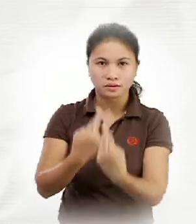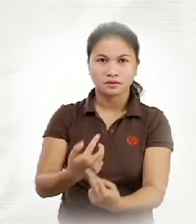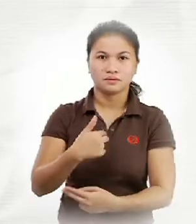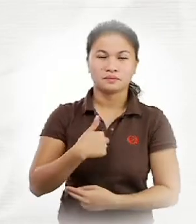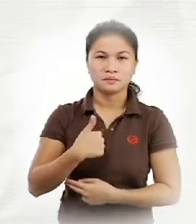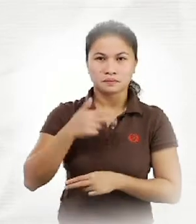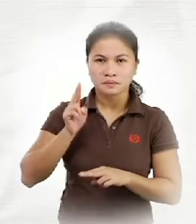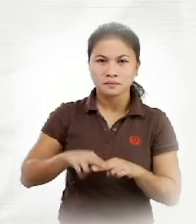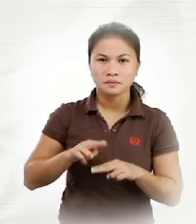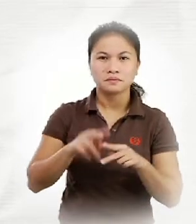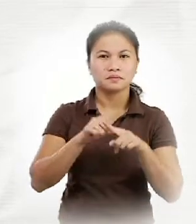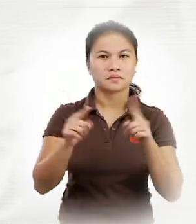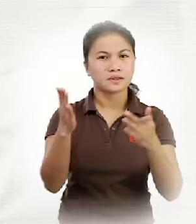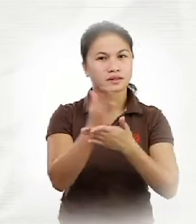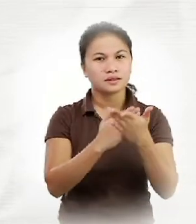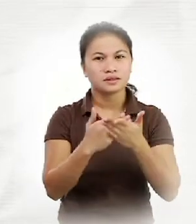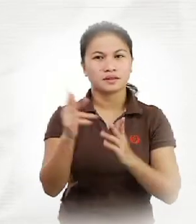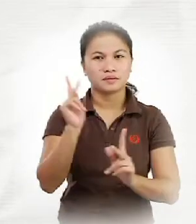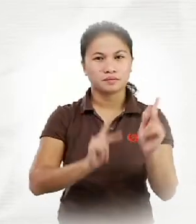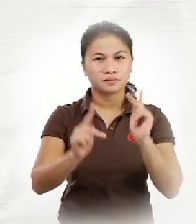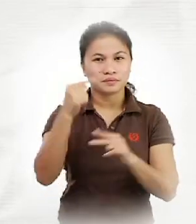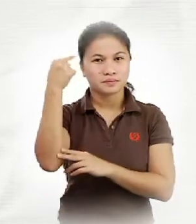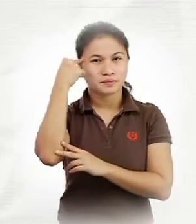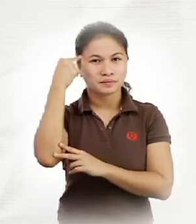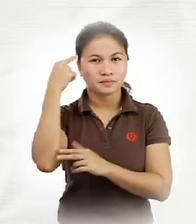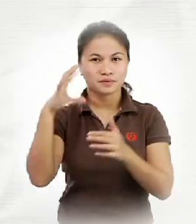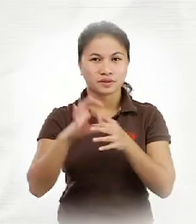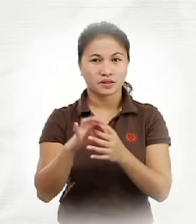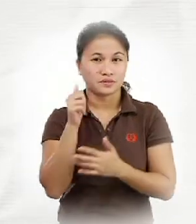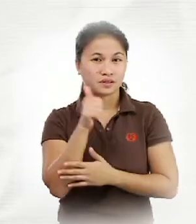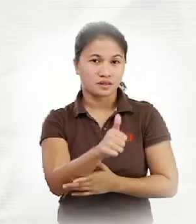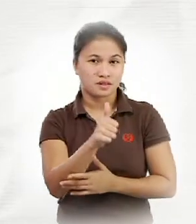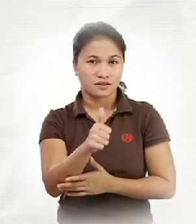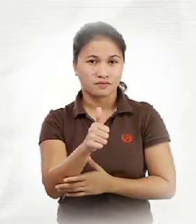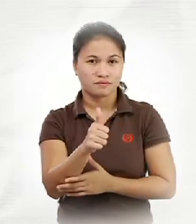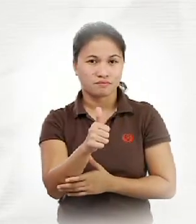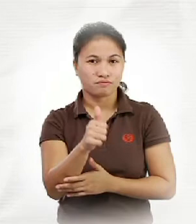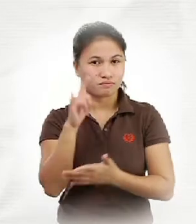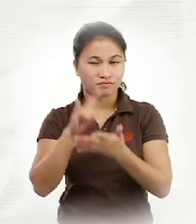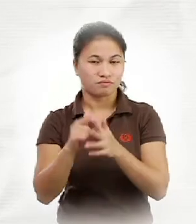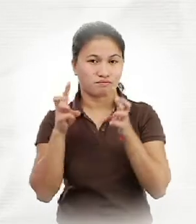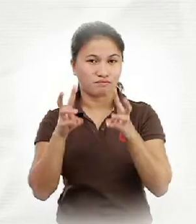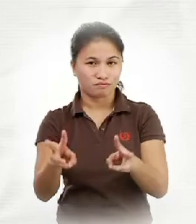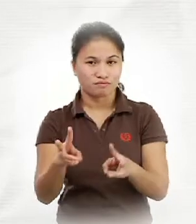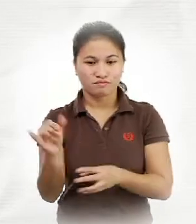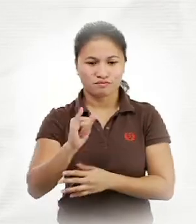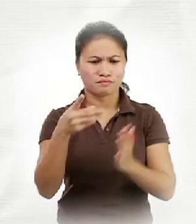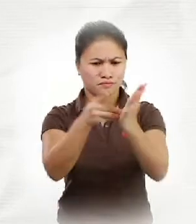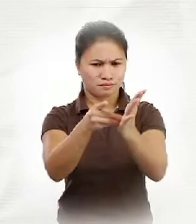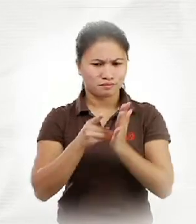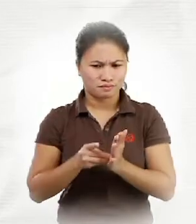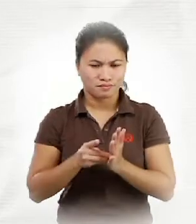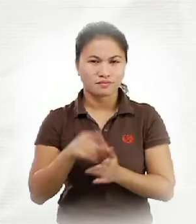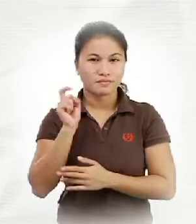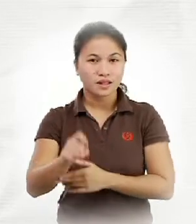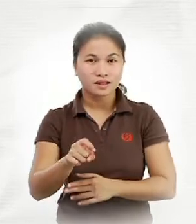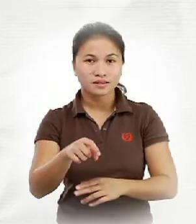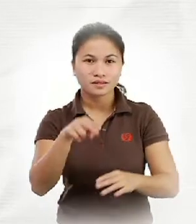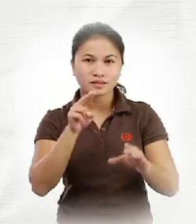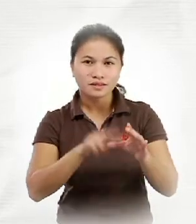also, some people think of themselves that way, and they demand